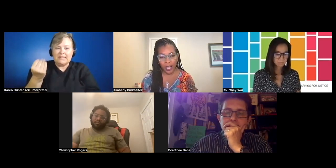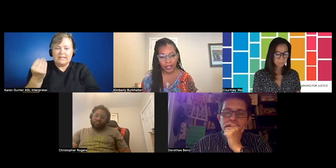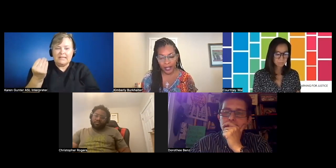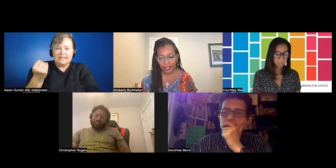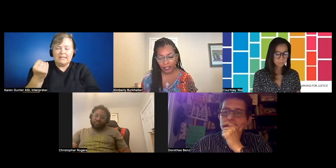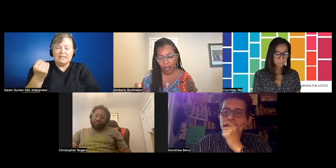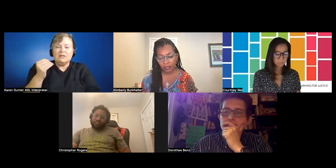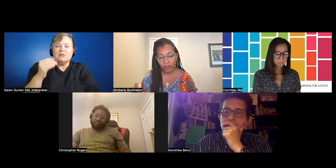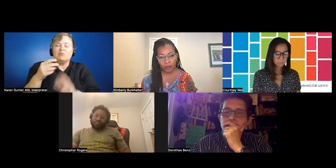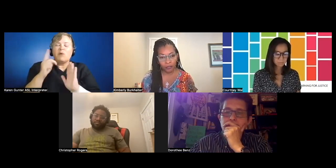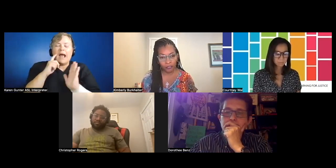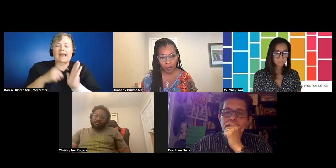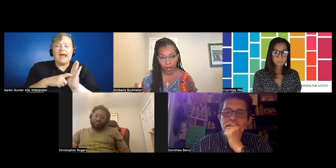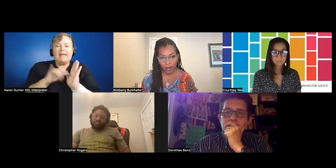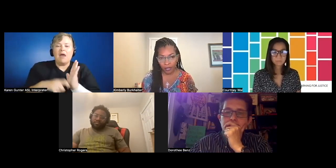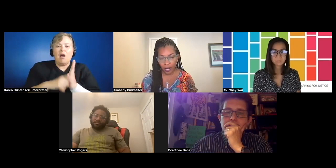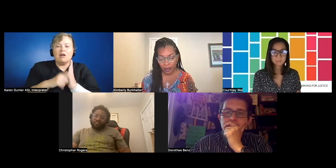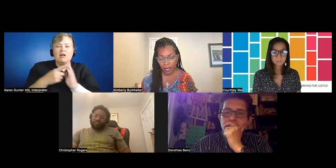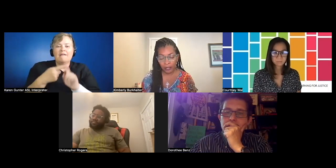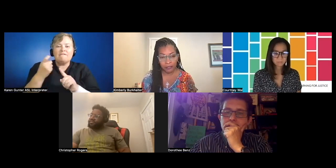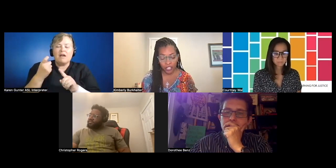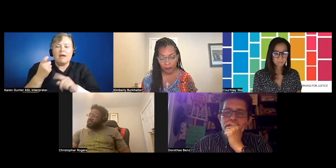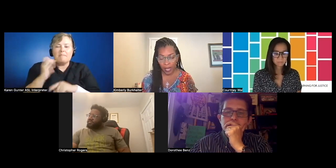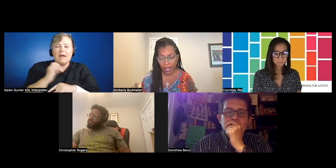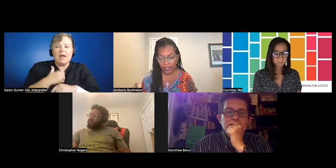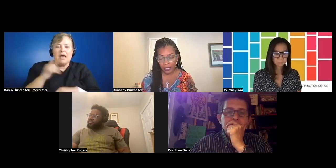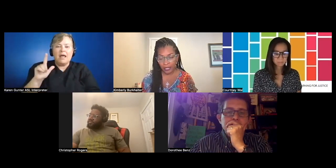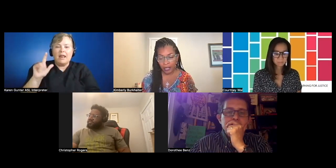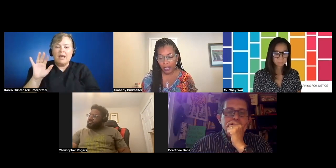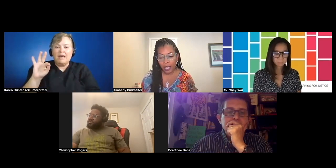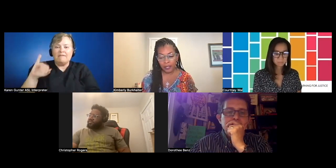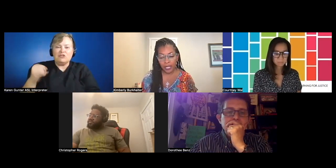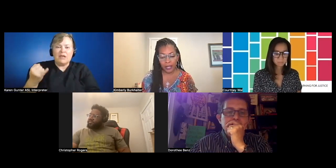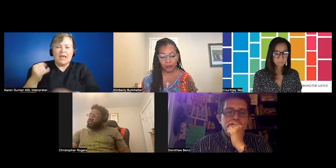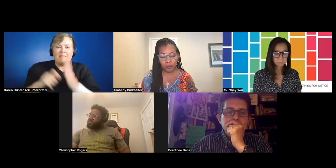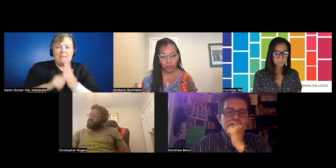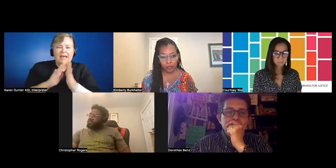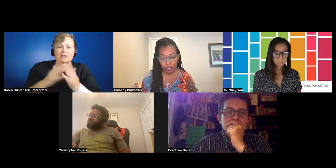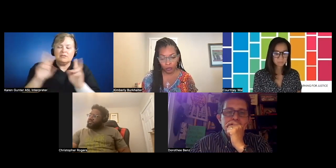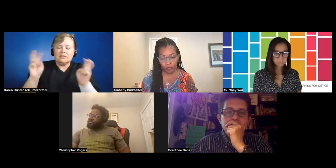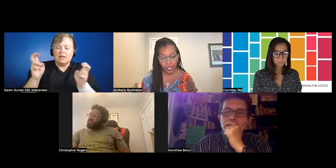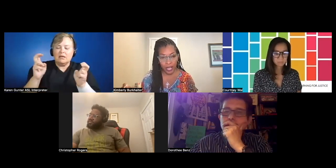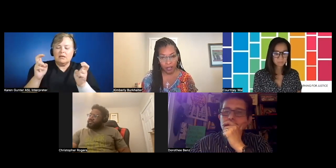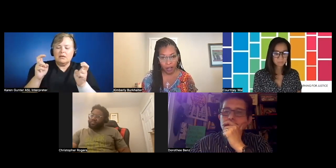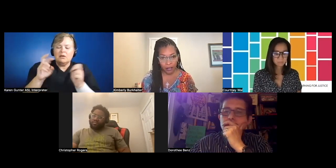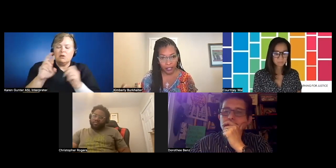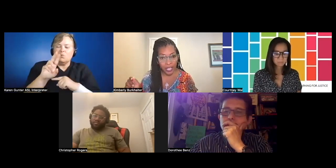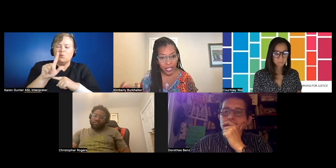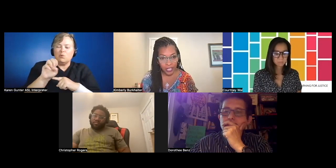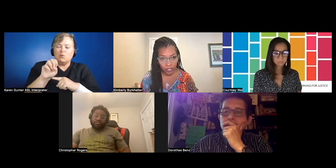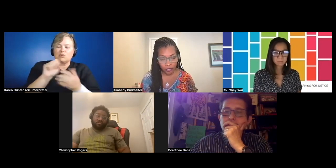We're highlighting the article from our LFJ magazine titled Rural Schools and